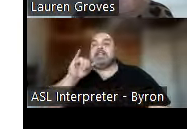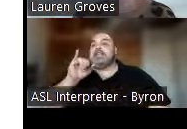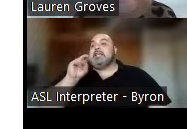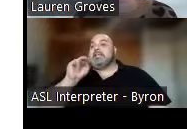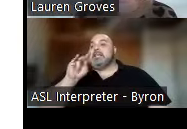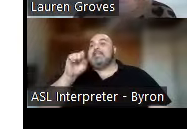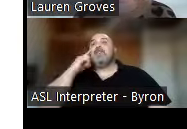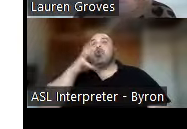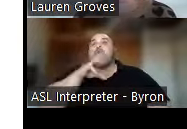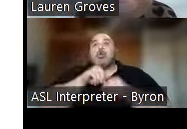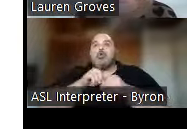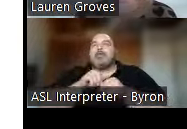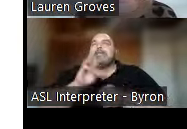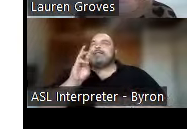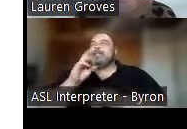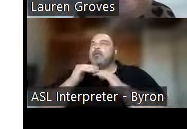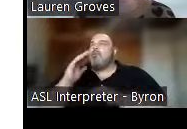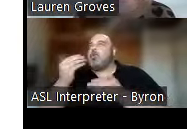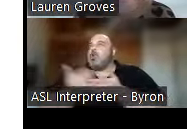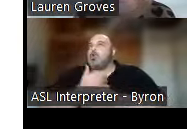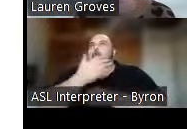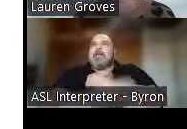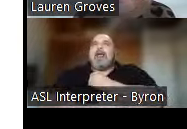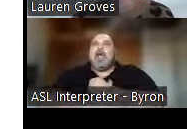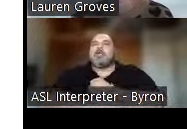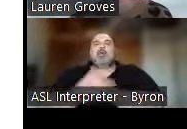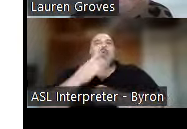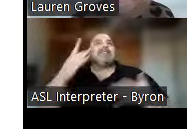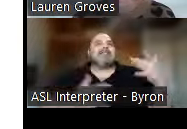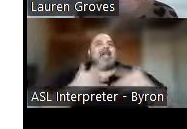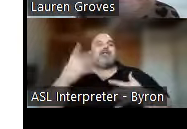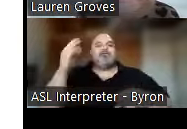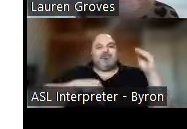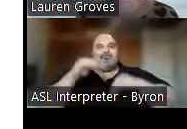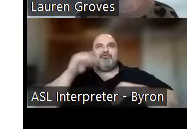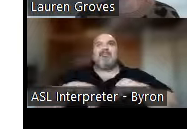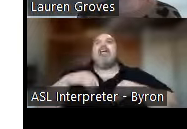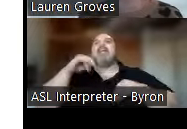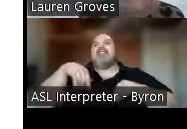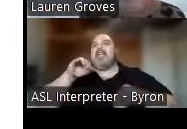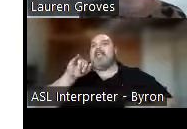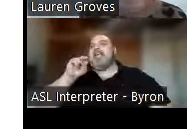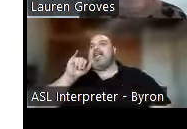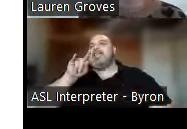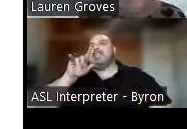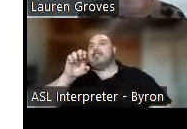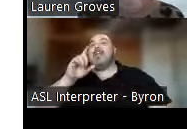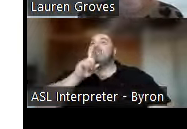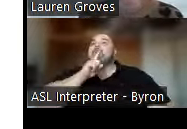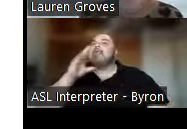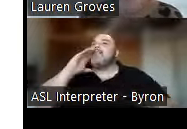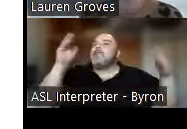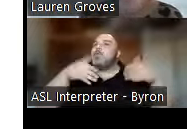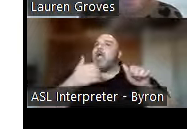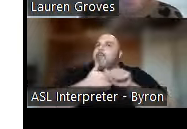6 or more new counties. And so we're really excited to bring on more counties into that initiative. It's really focused on